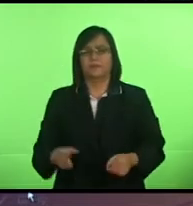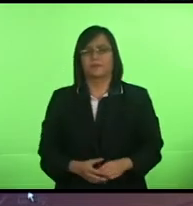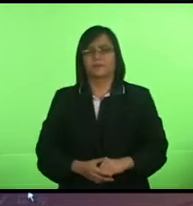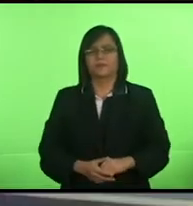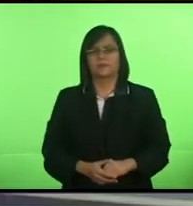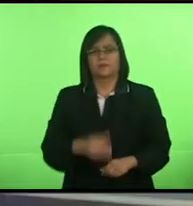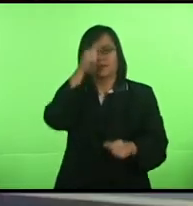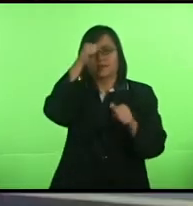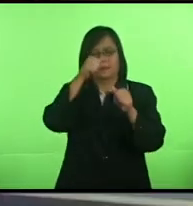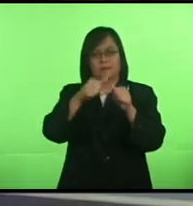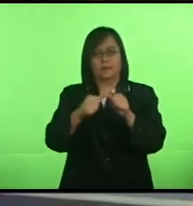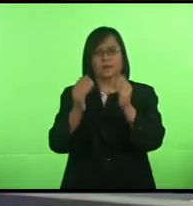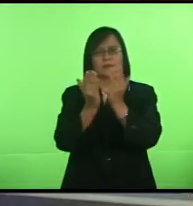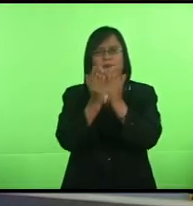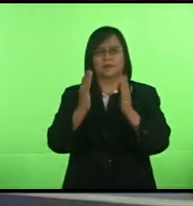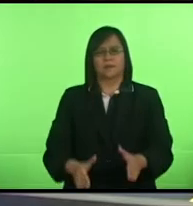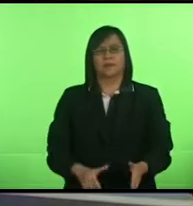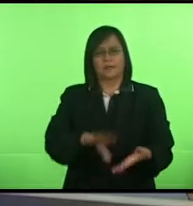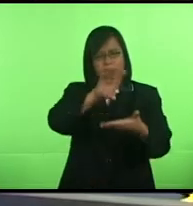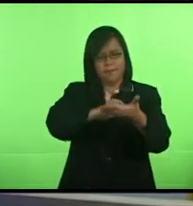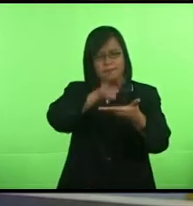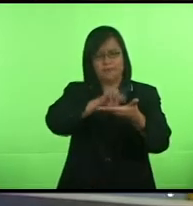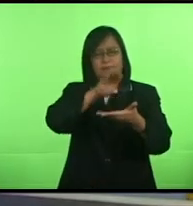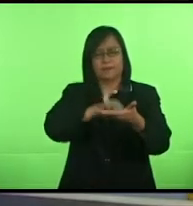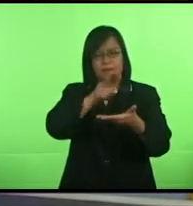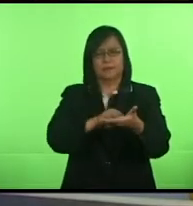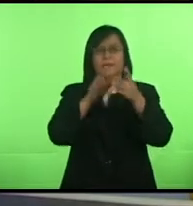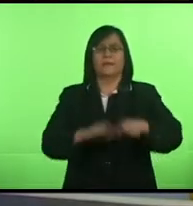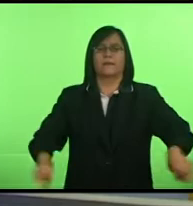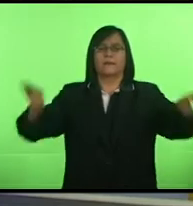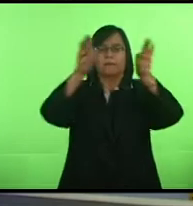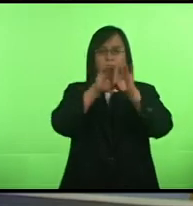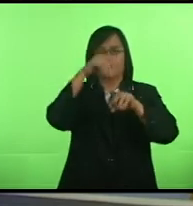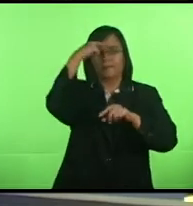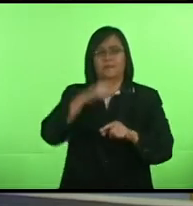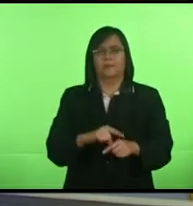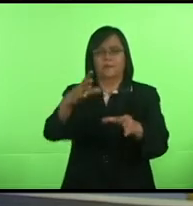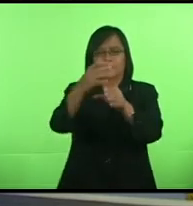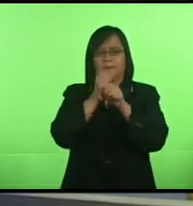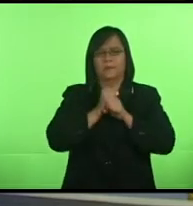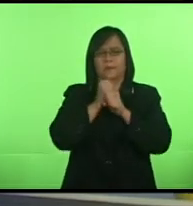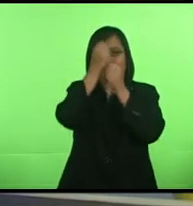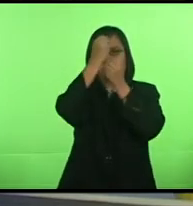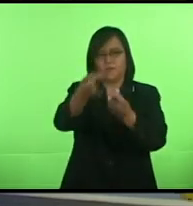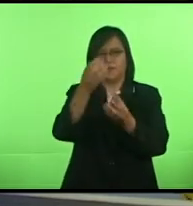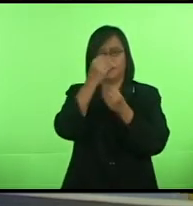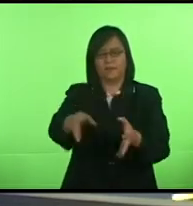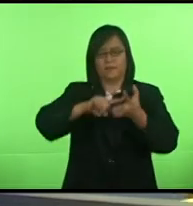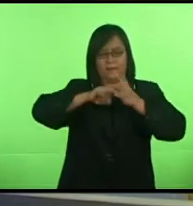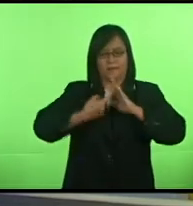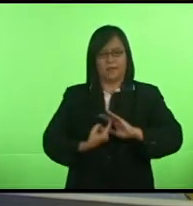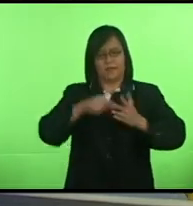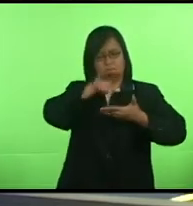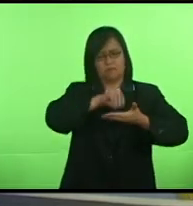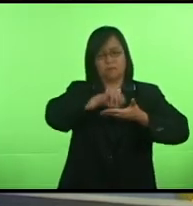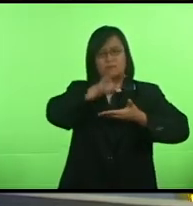Remember students, note-taking is an essential skill to sieve through information. Begin taking notes from the